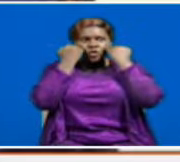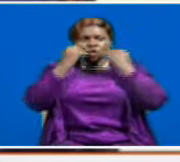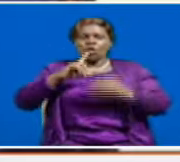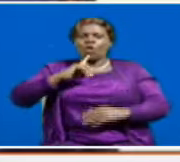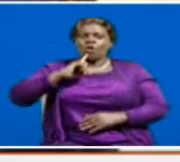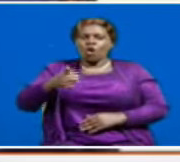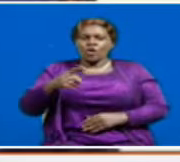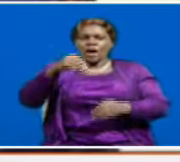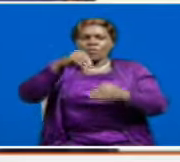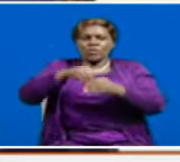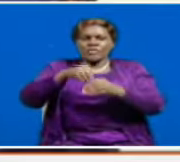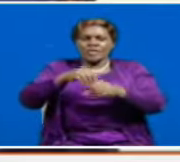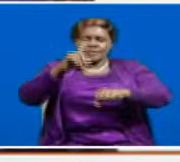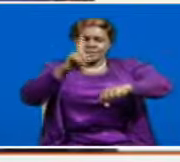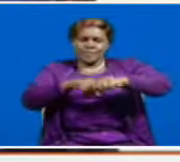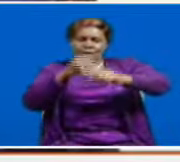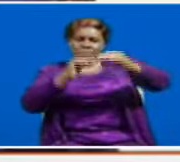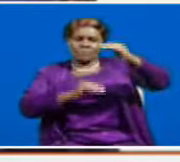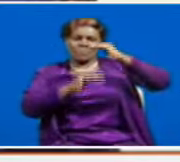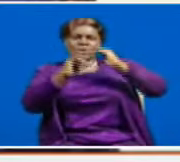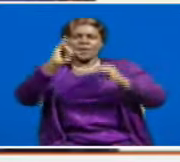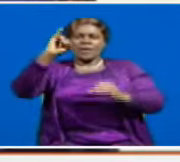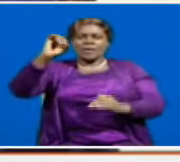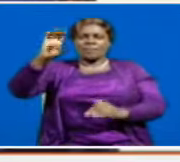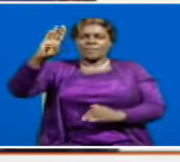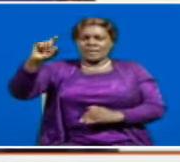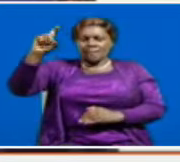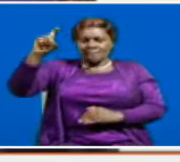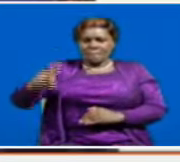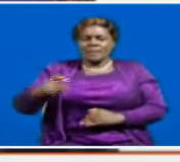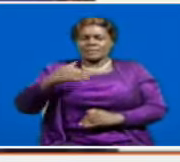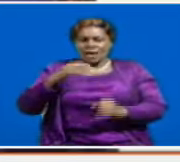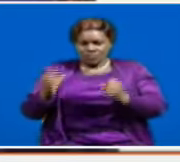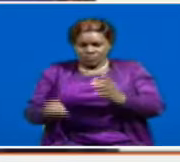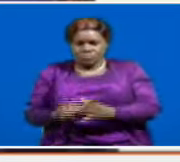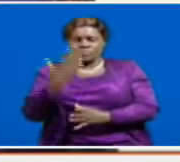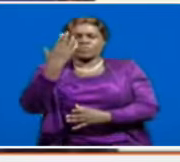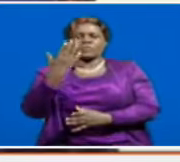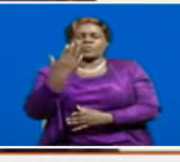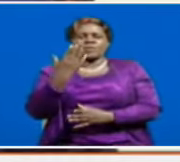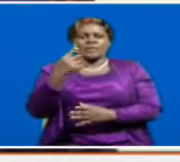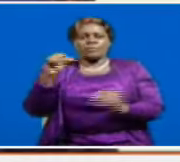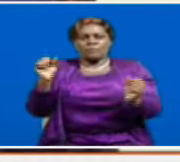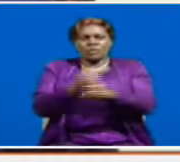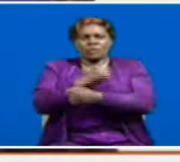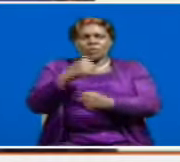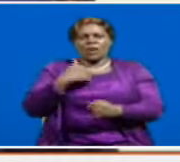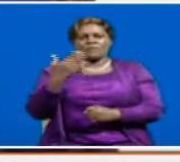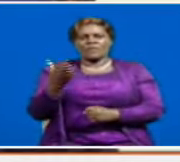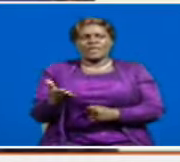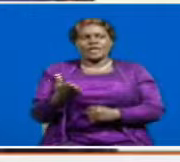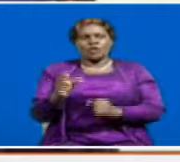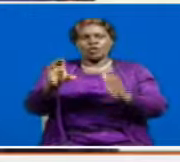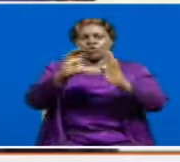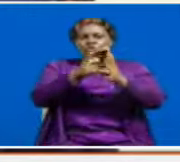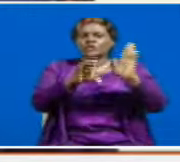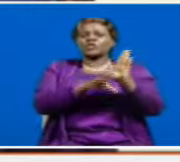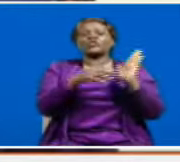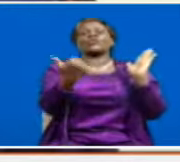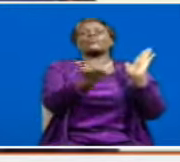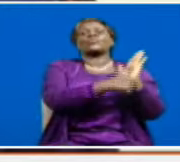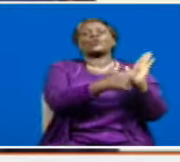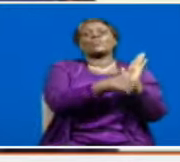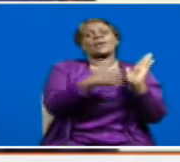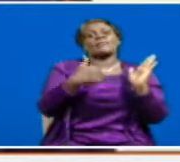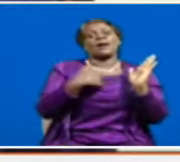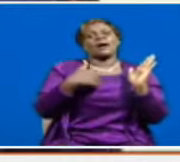indeed within this particular period, the IEBC ought to have been reconstituted. Because we cannot have this, otherwise a constitutional crisis